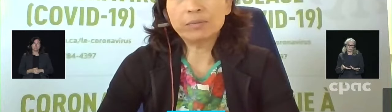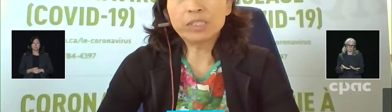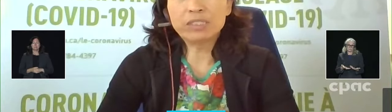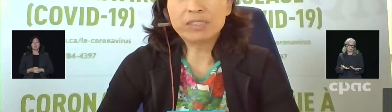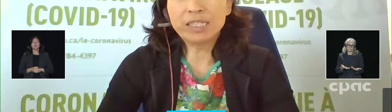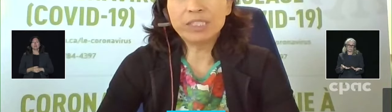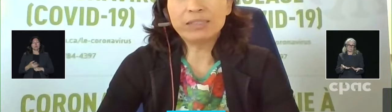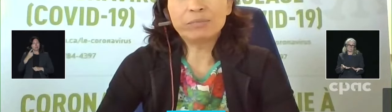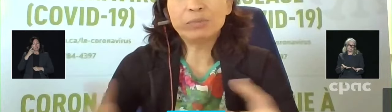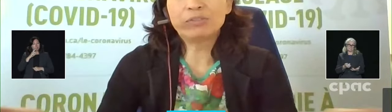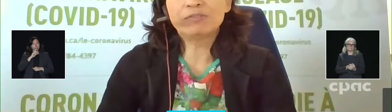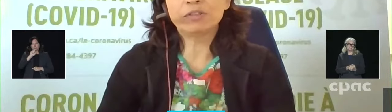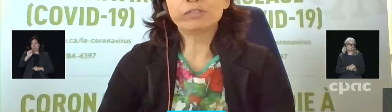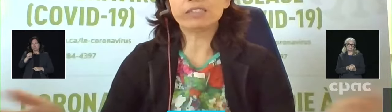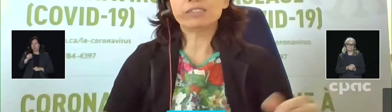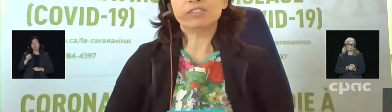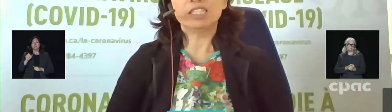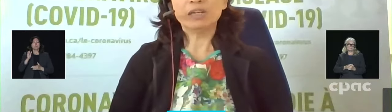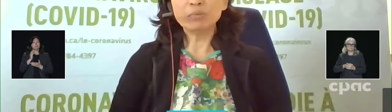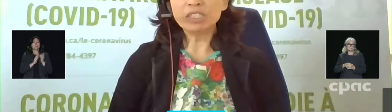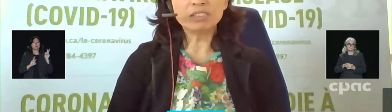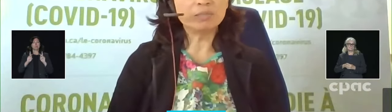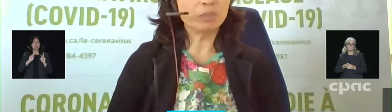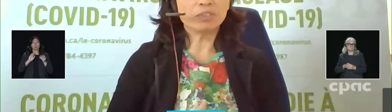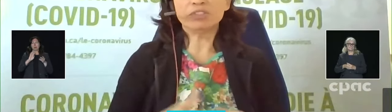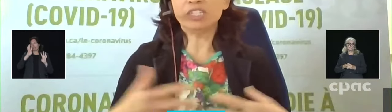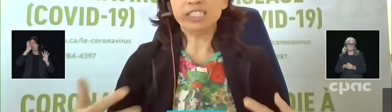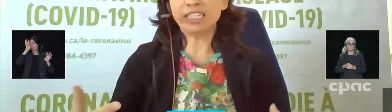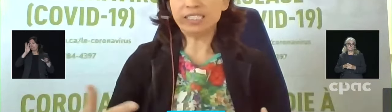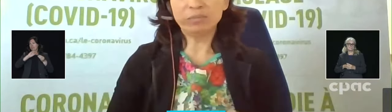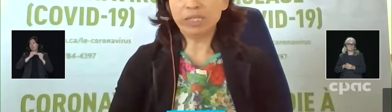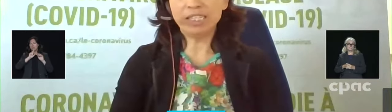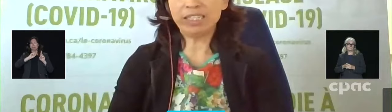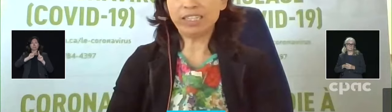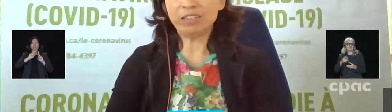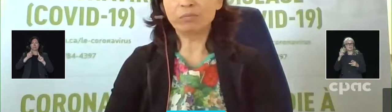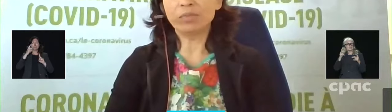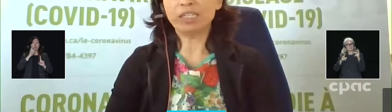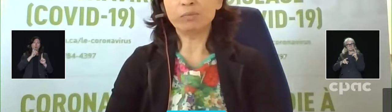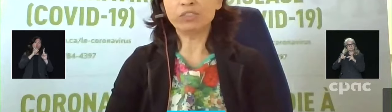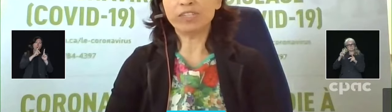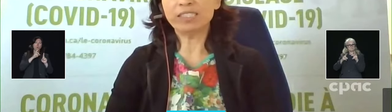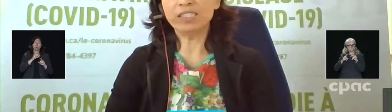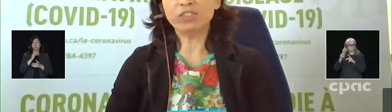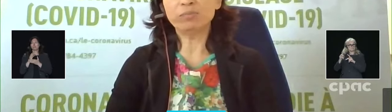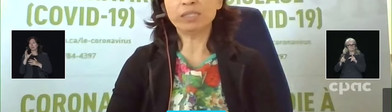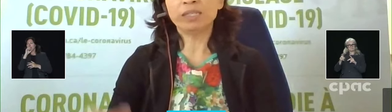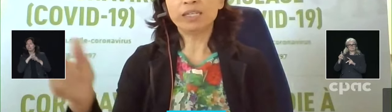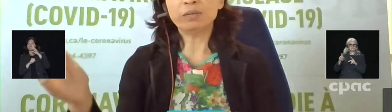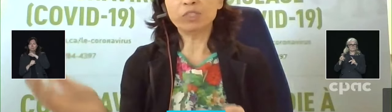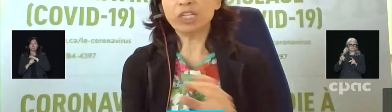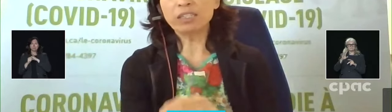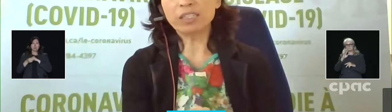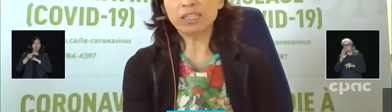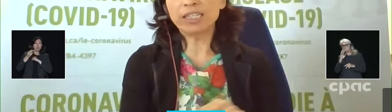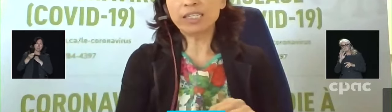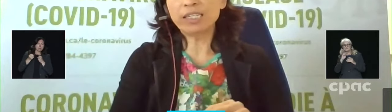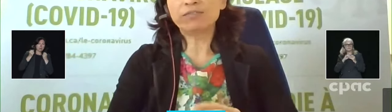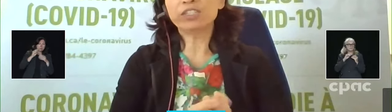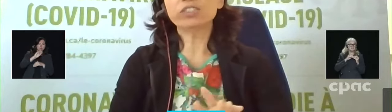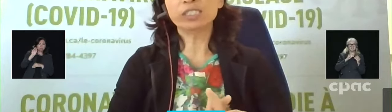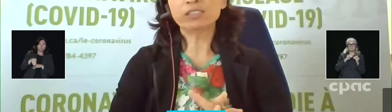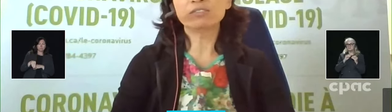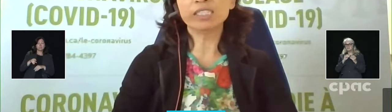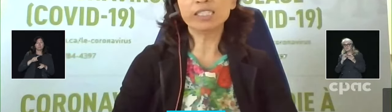so absolutely. I mean, people have thrown out different numbers. People are trying to estimate how much vaccination, but how much